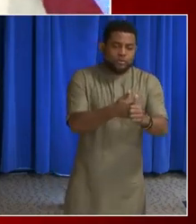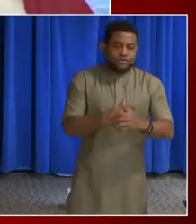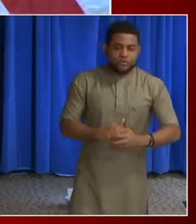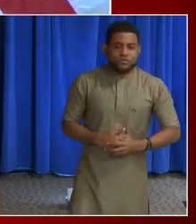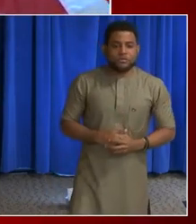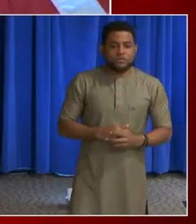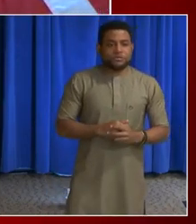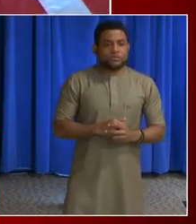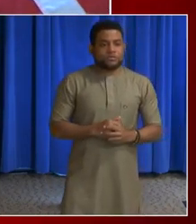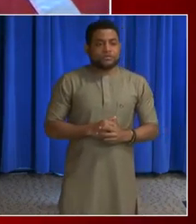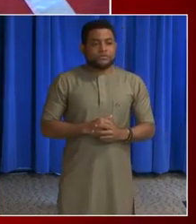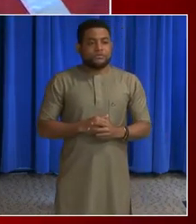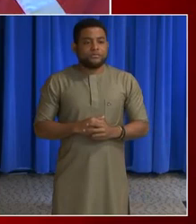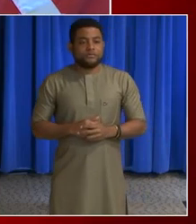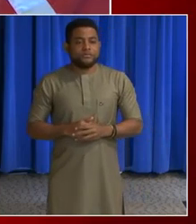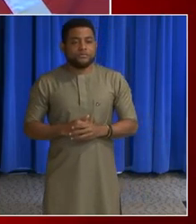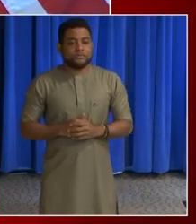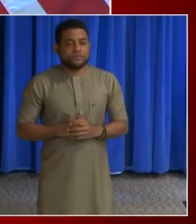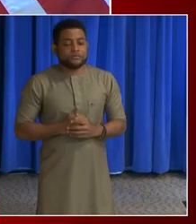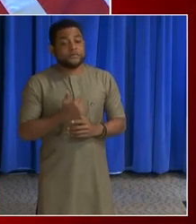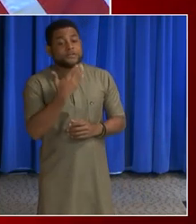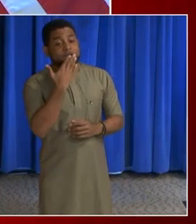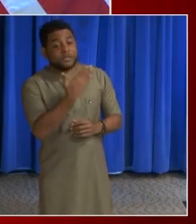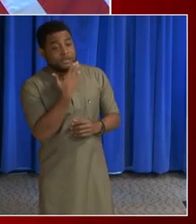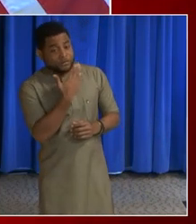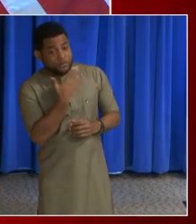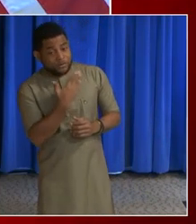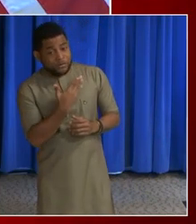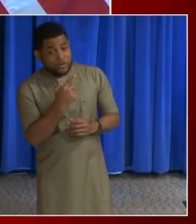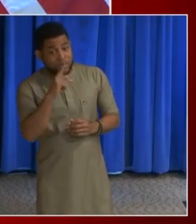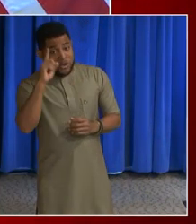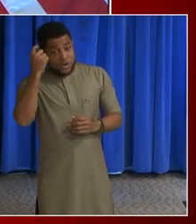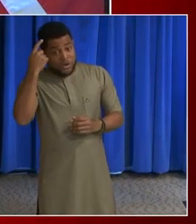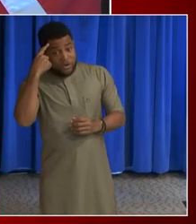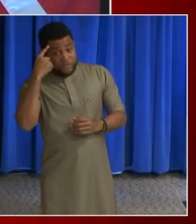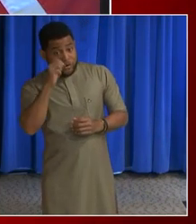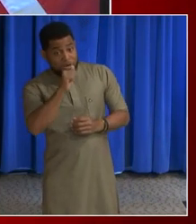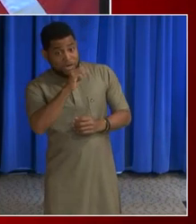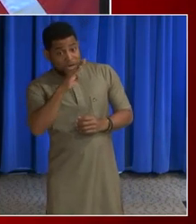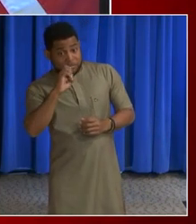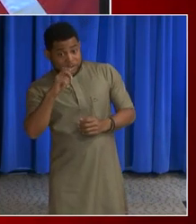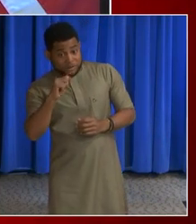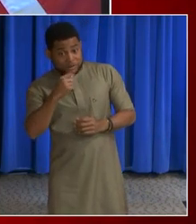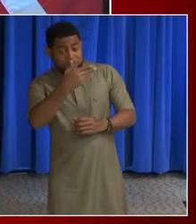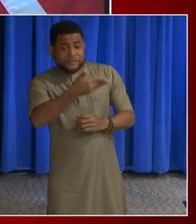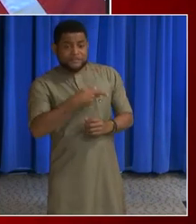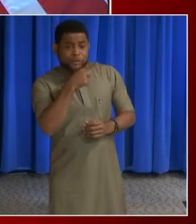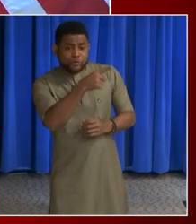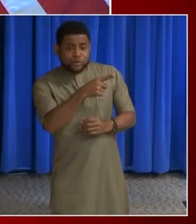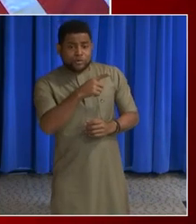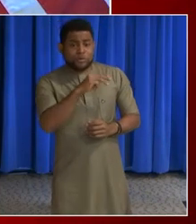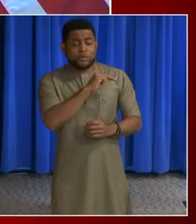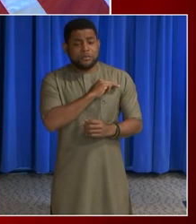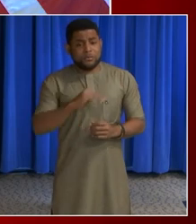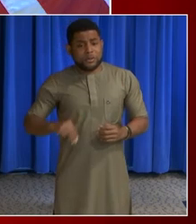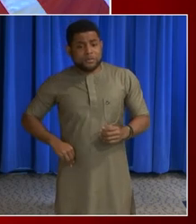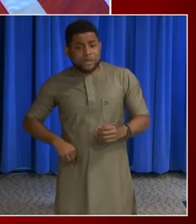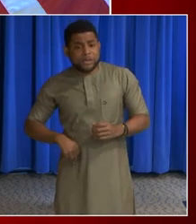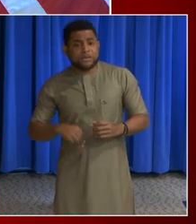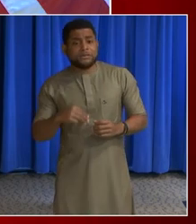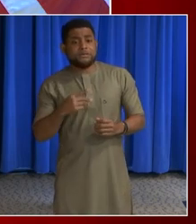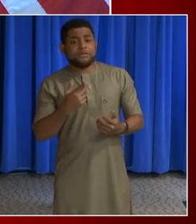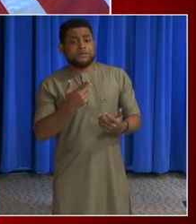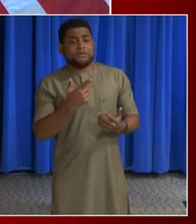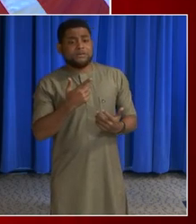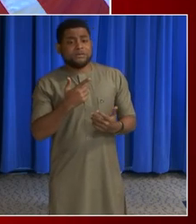Thanks, Mayor. Appreciate it. Governor Abbott invited you and Mayor Adams to the border earlier this week. Have you responded